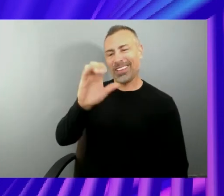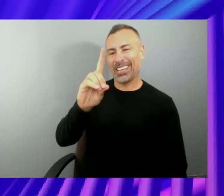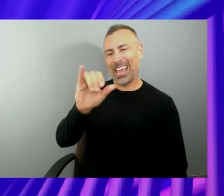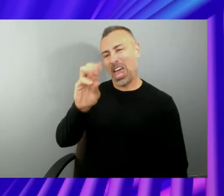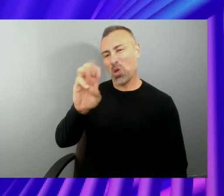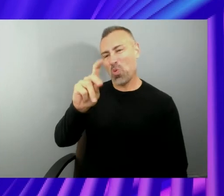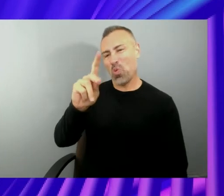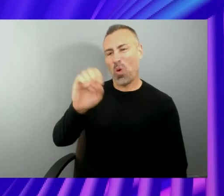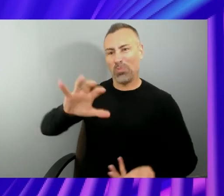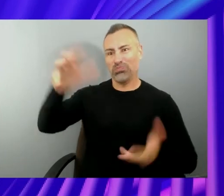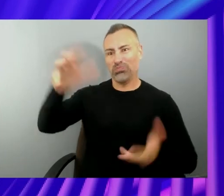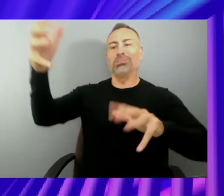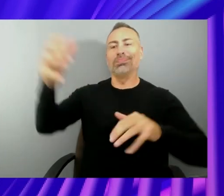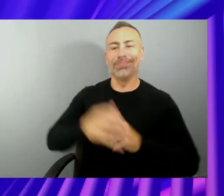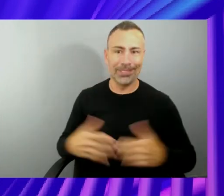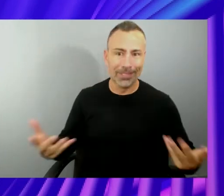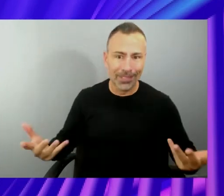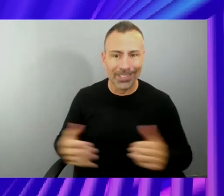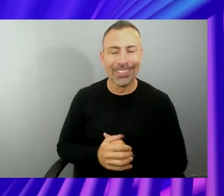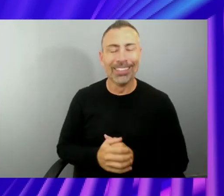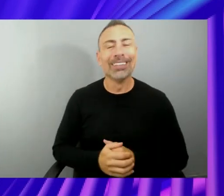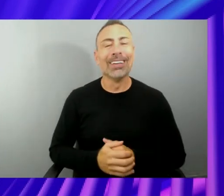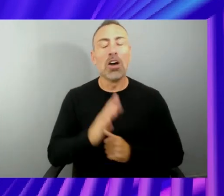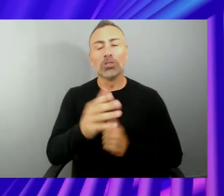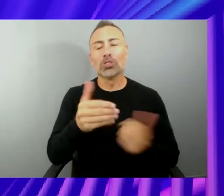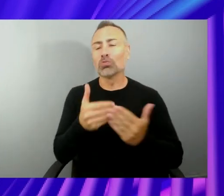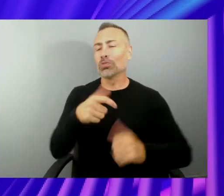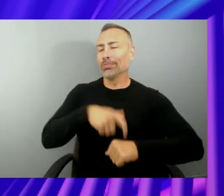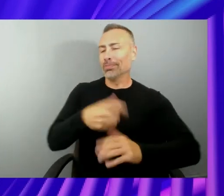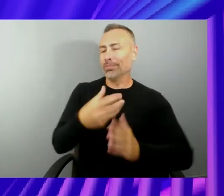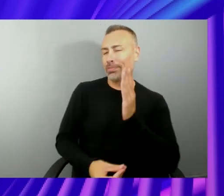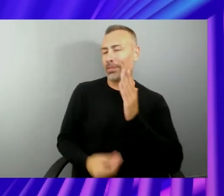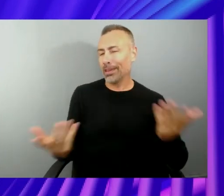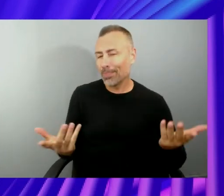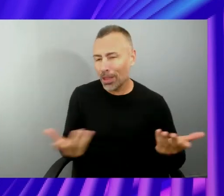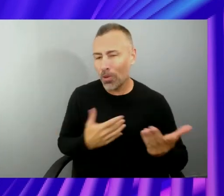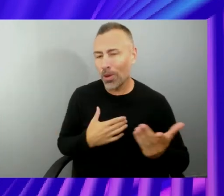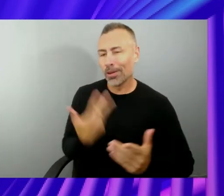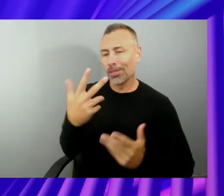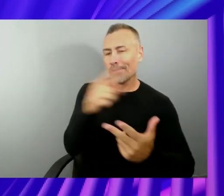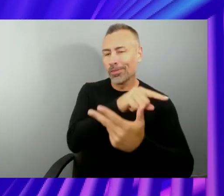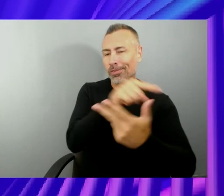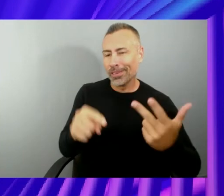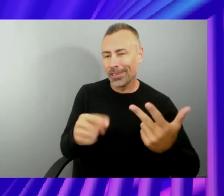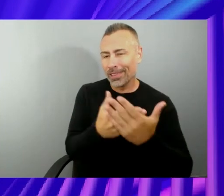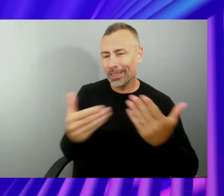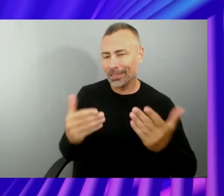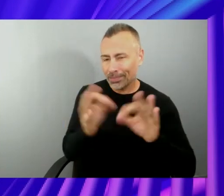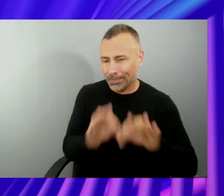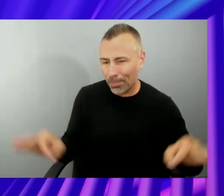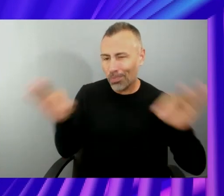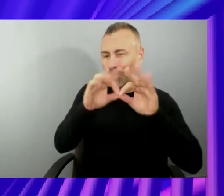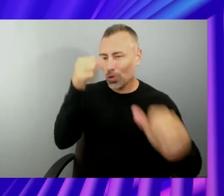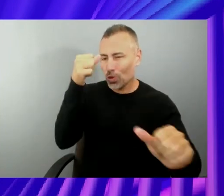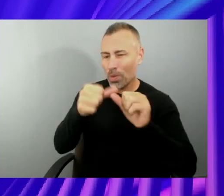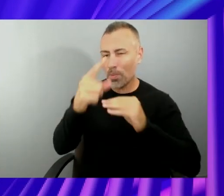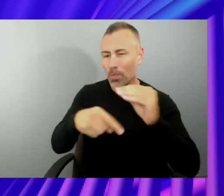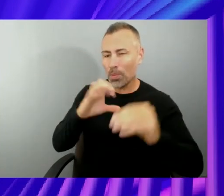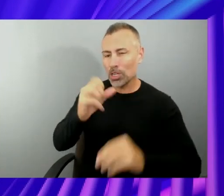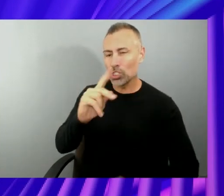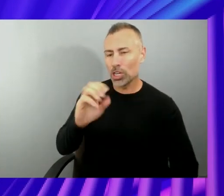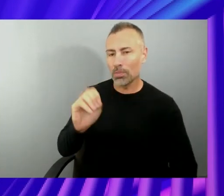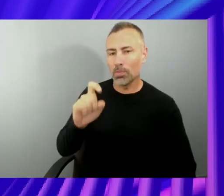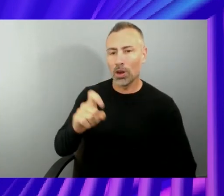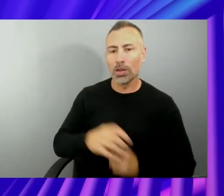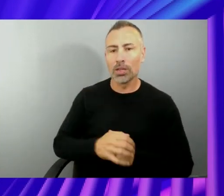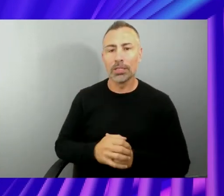We're getting close to time. So what are the 3 points you want customers to walk away with knowing about Checkmarx? So I think that the